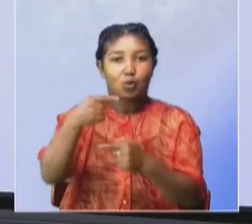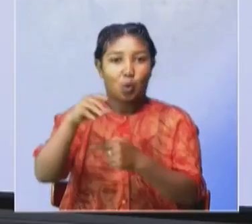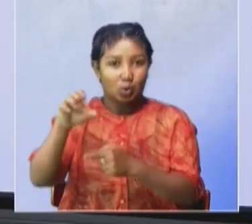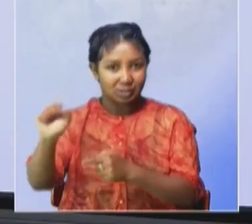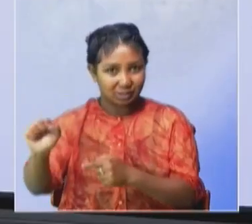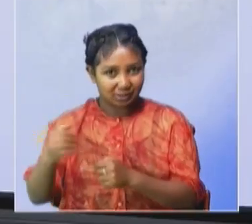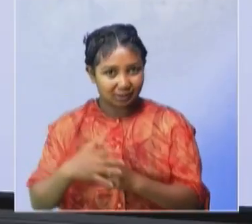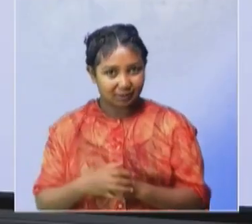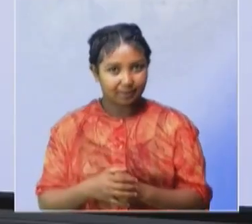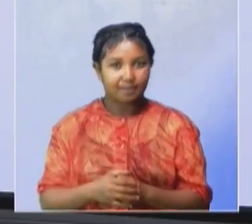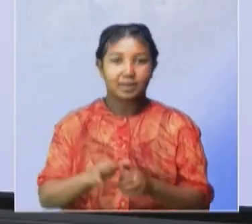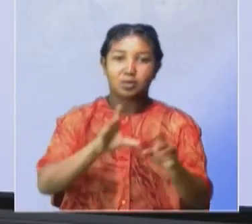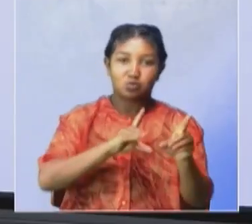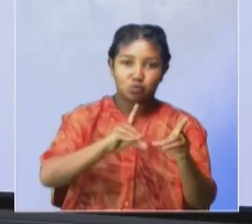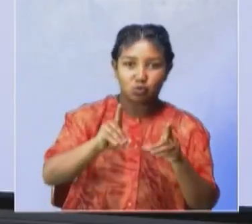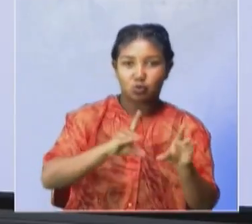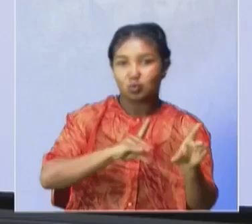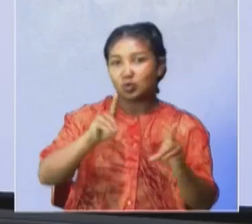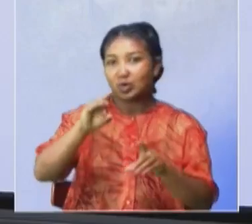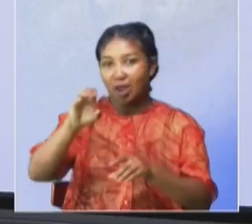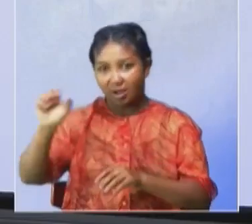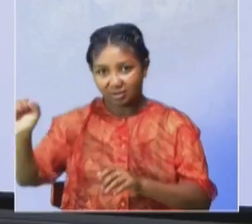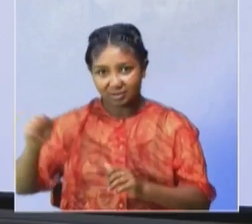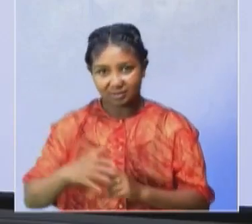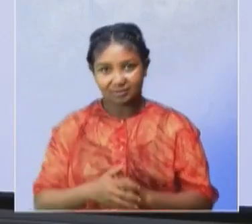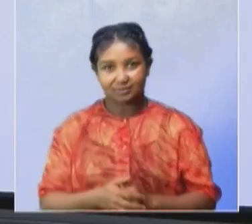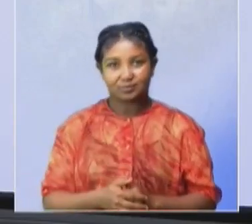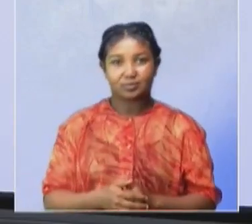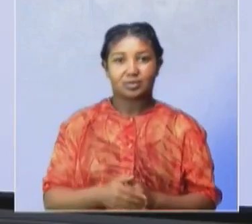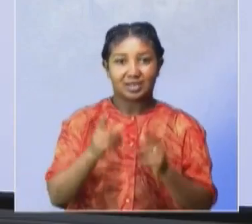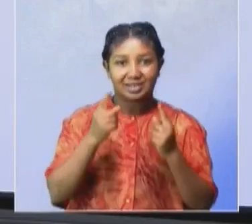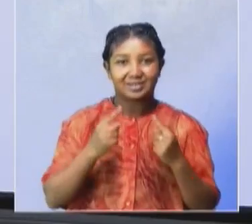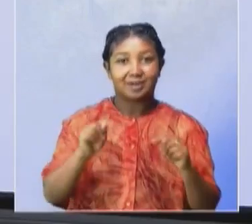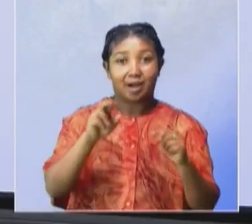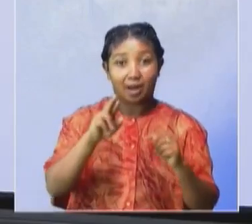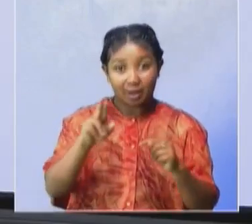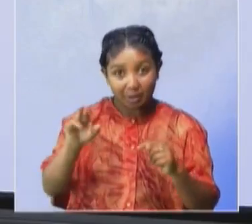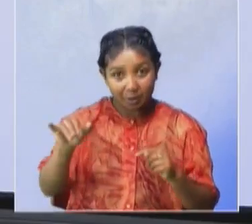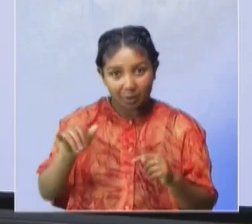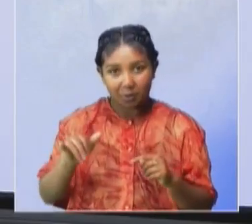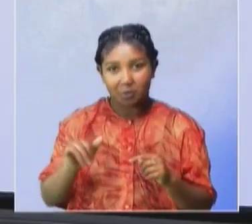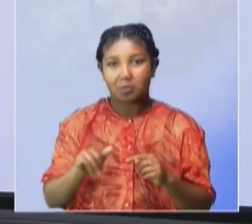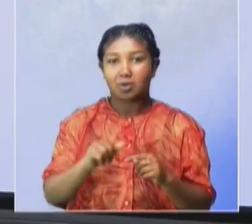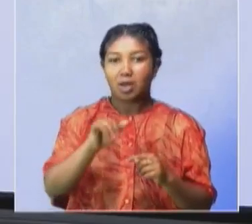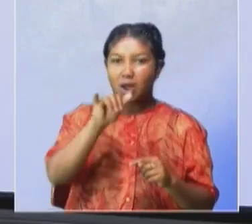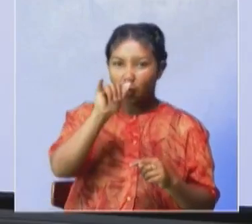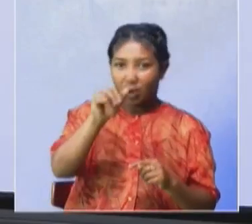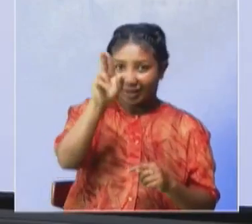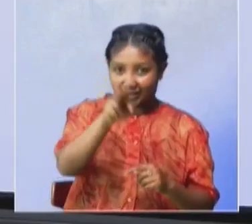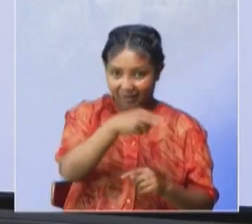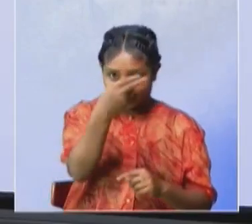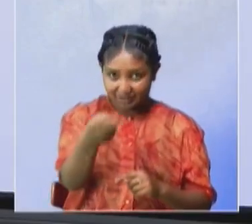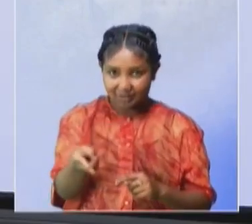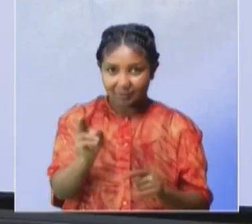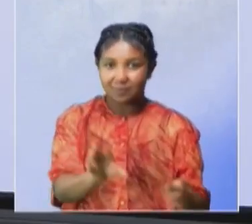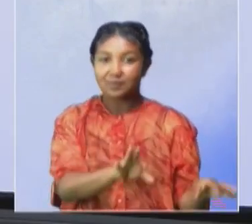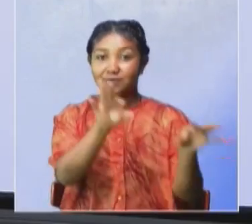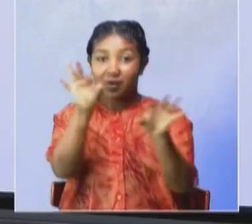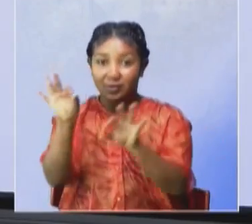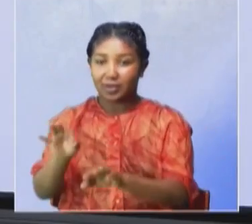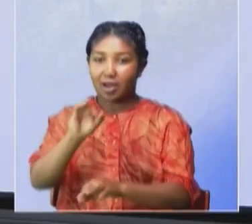goes, do, does, try. We just cancel y and